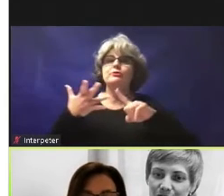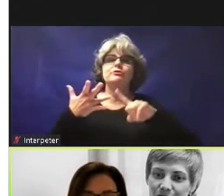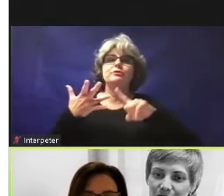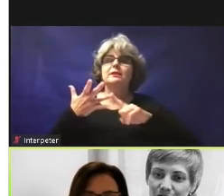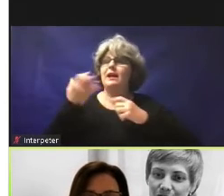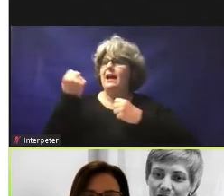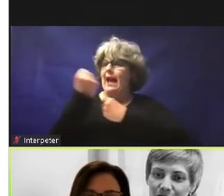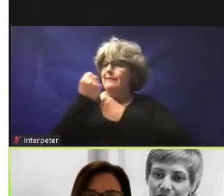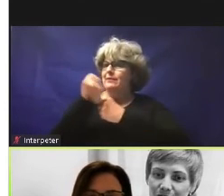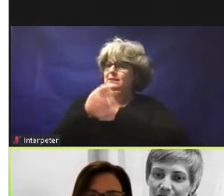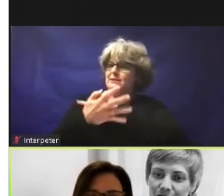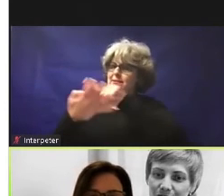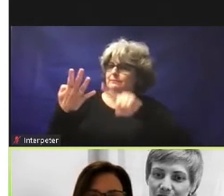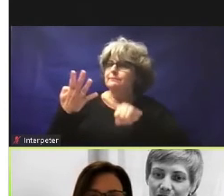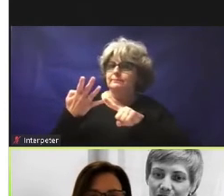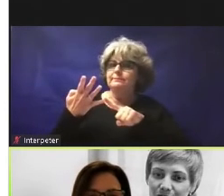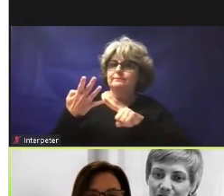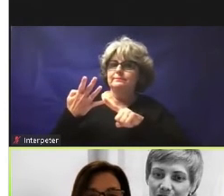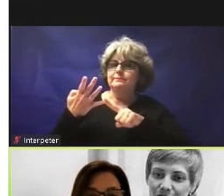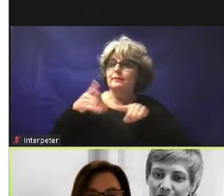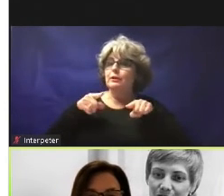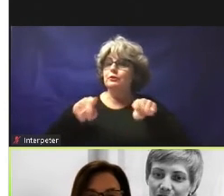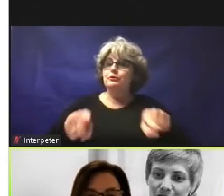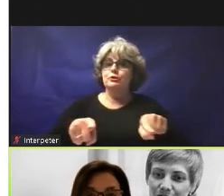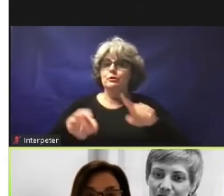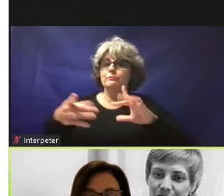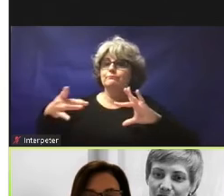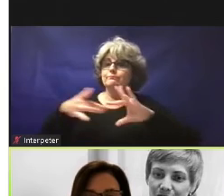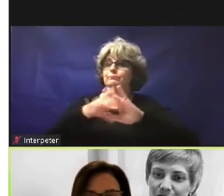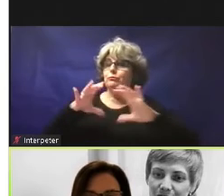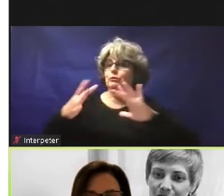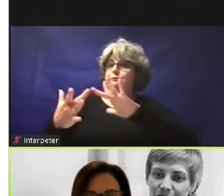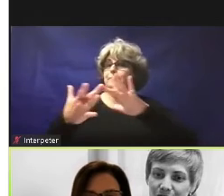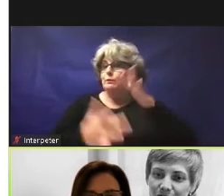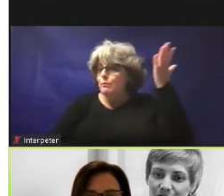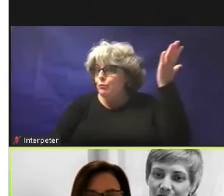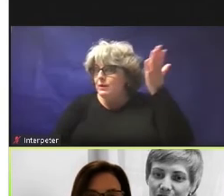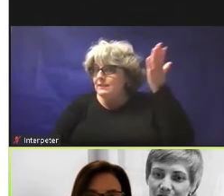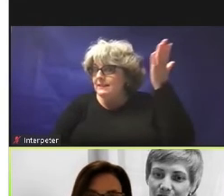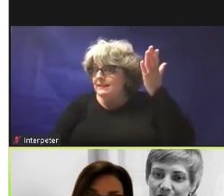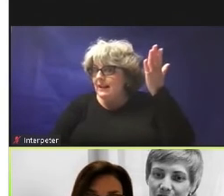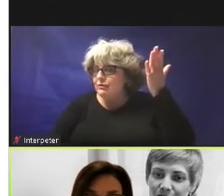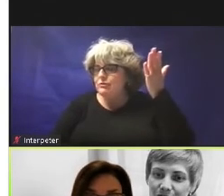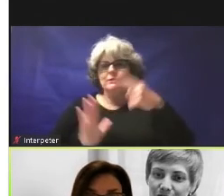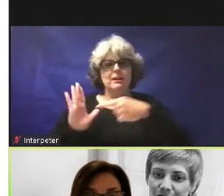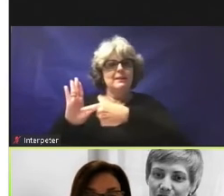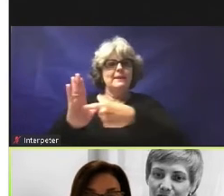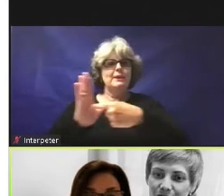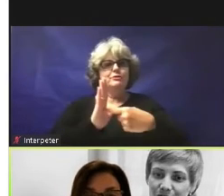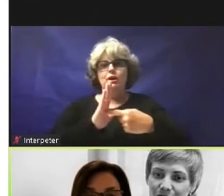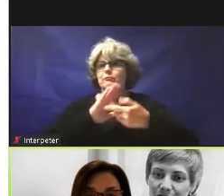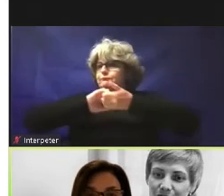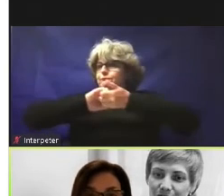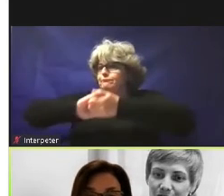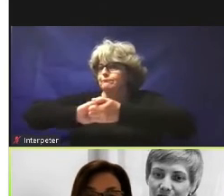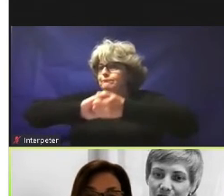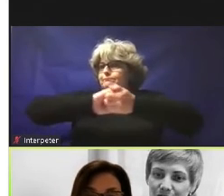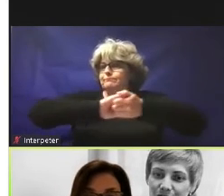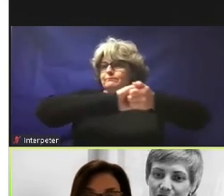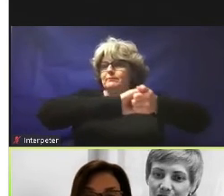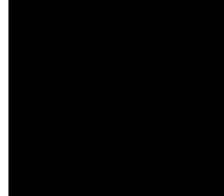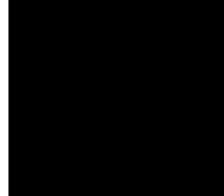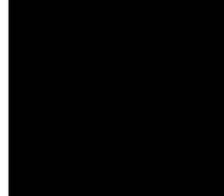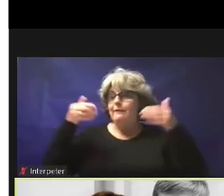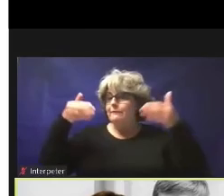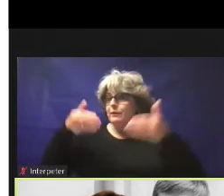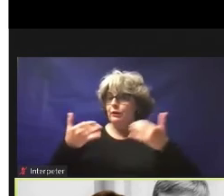and advocacy. During their affiliate group network presentation, they demonstrated their partnership approach by focusing